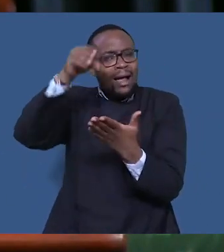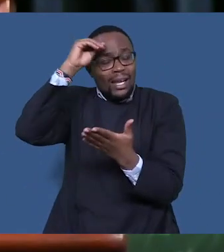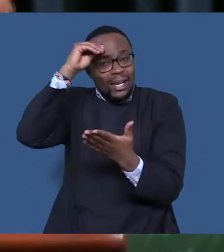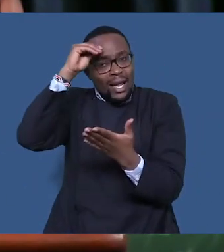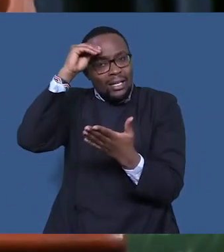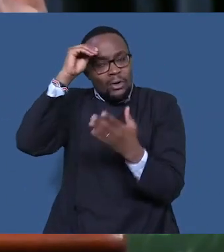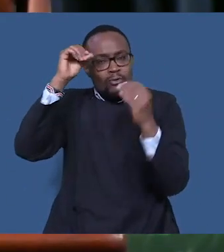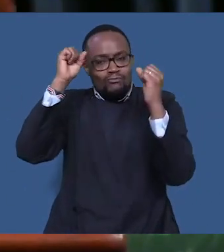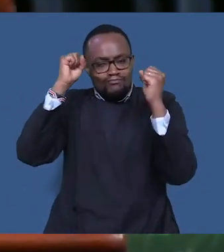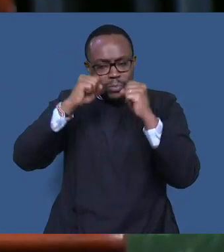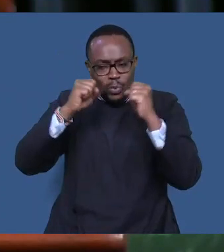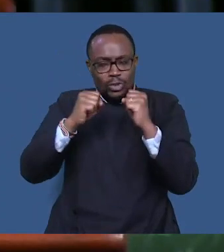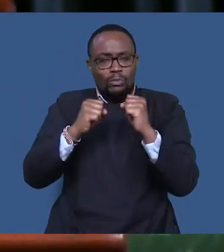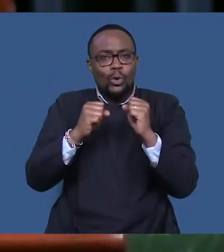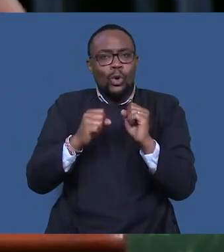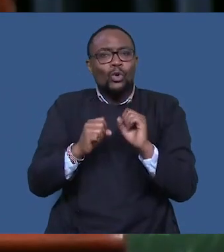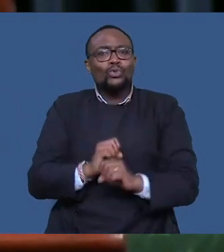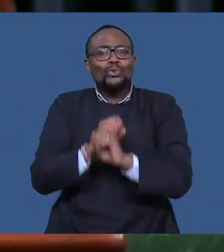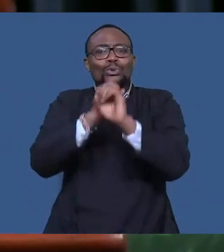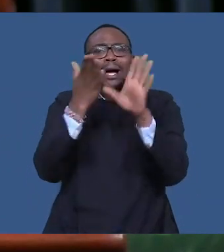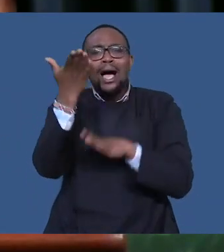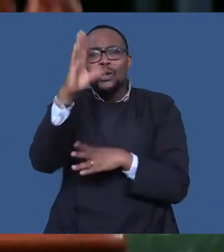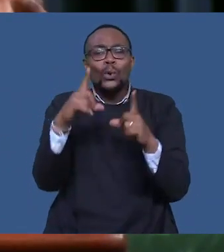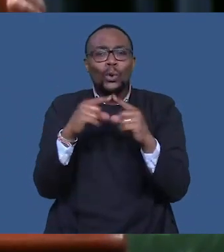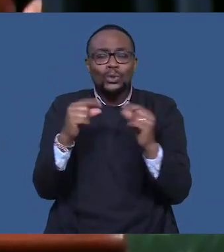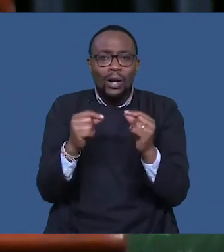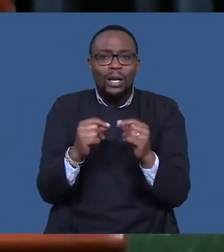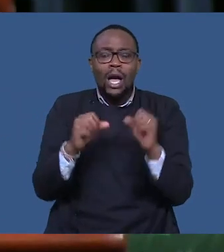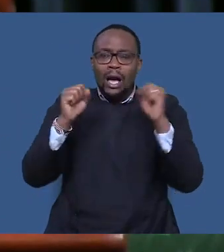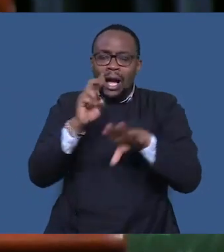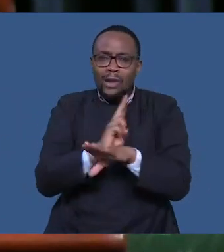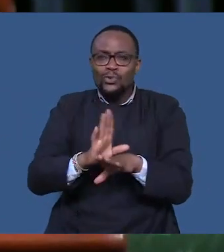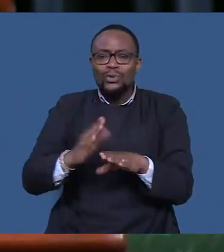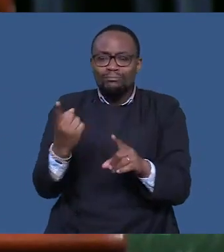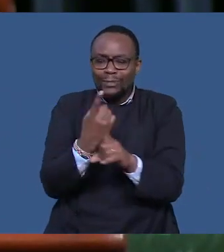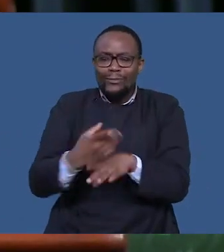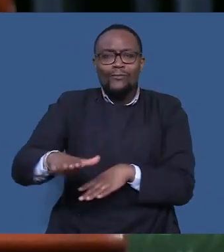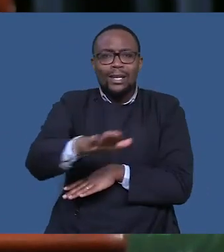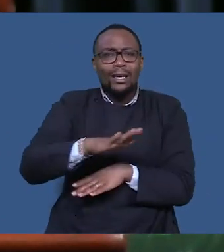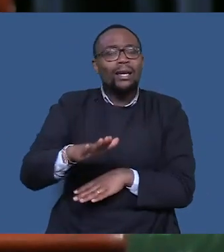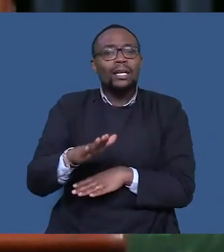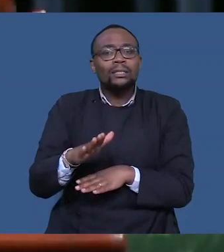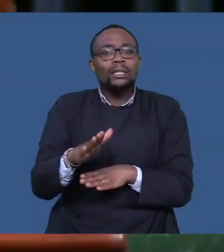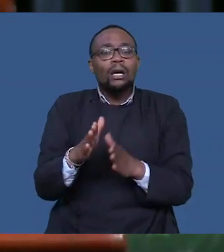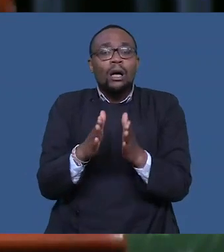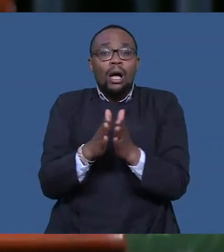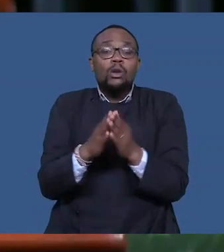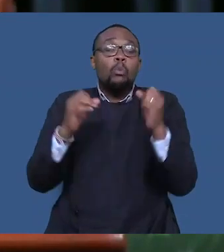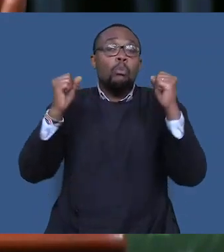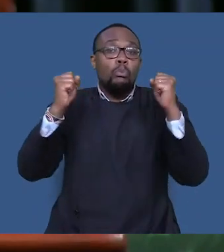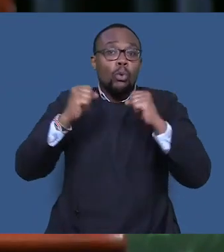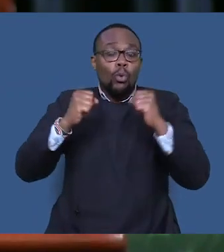able to execute that which you're covered, that which the authority that God has placed over you has actually been able